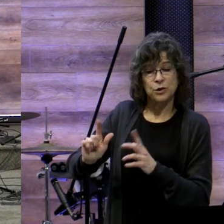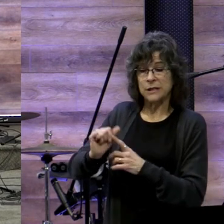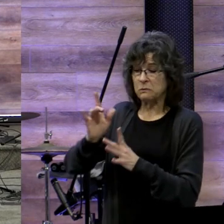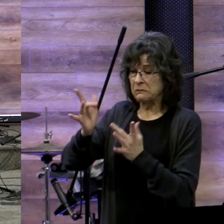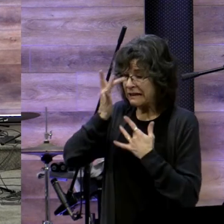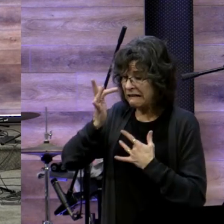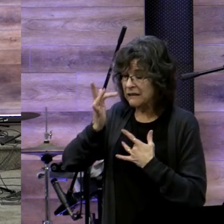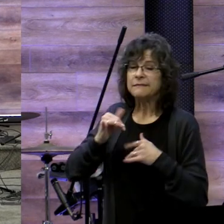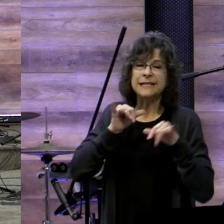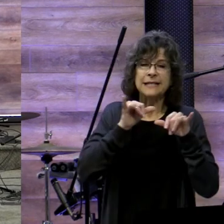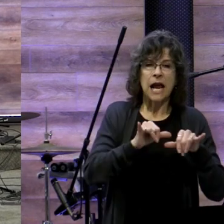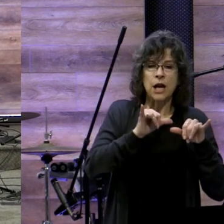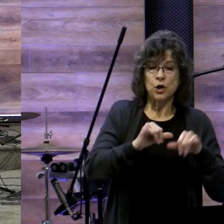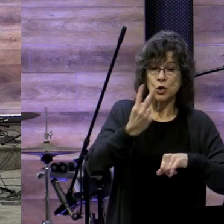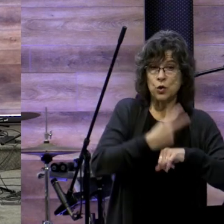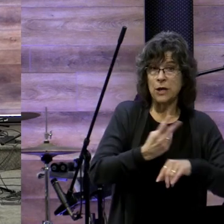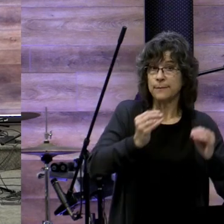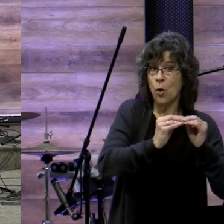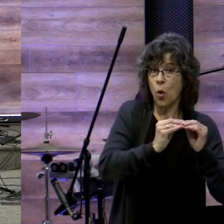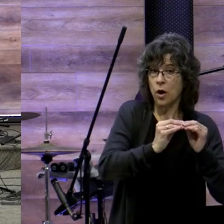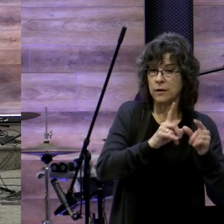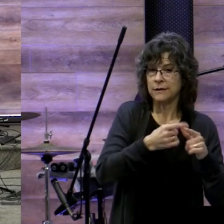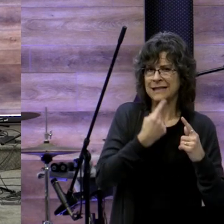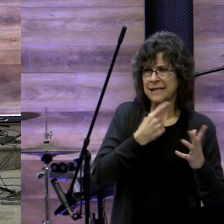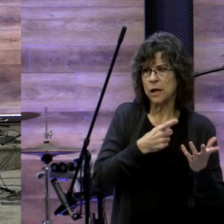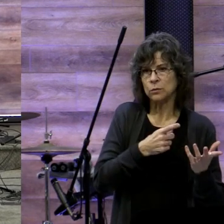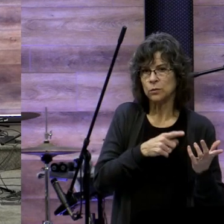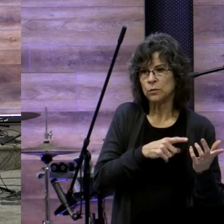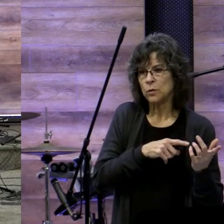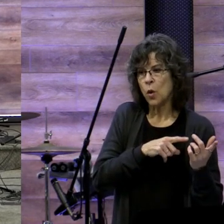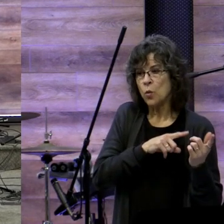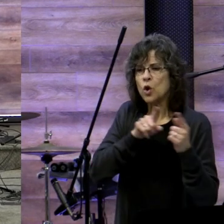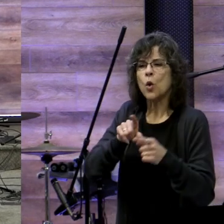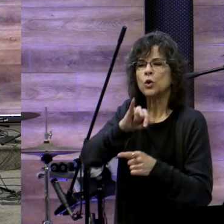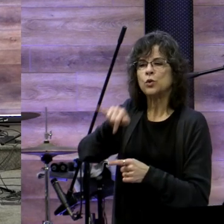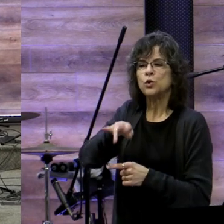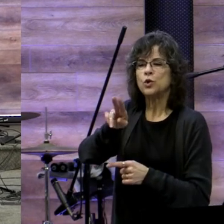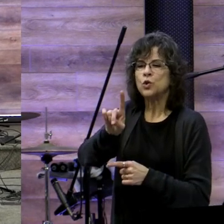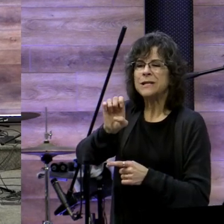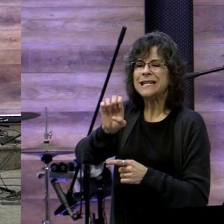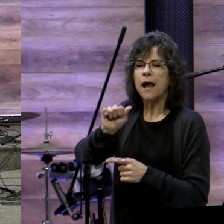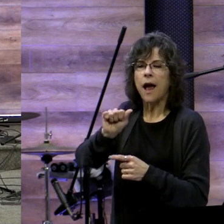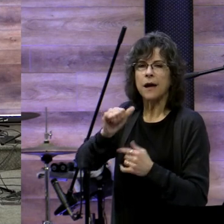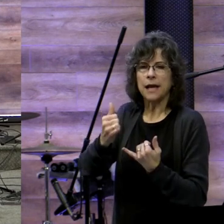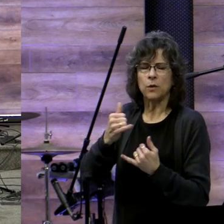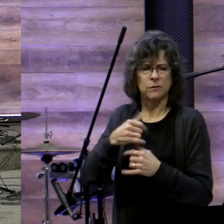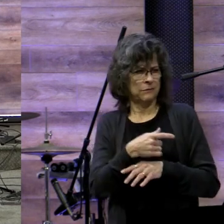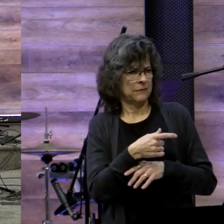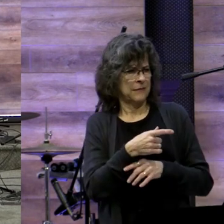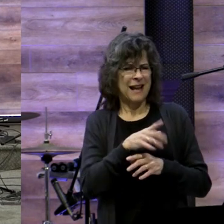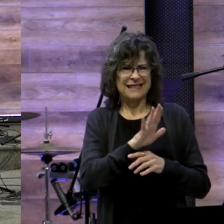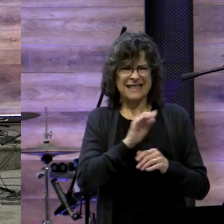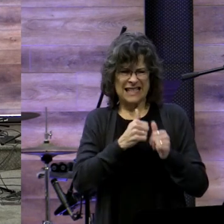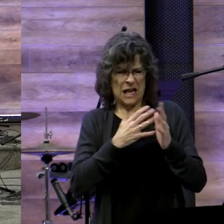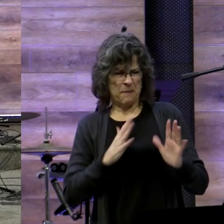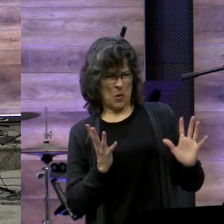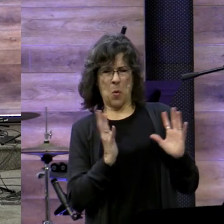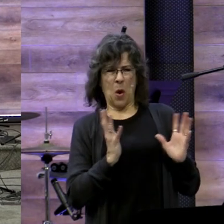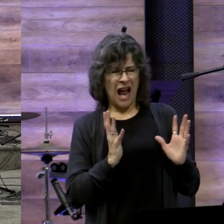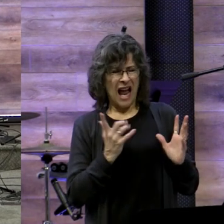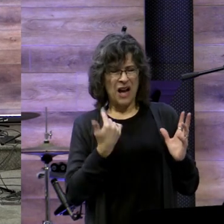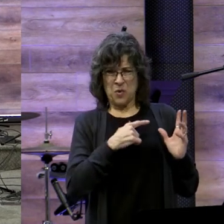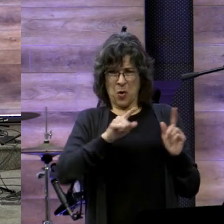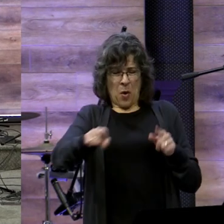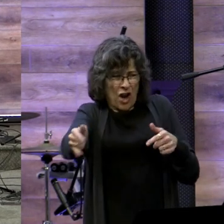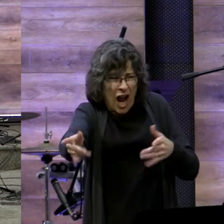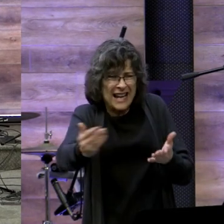to Judea again. The disciples said to him, Rabbi, the Jews were just now seeking to stone you, and are you going to go there again?